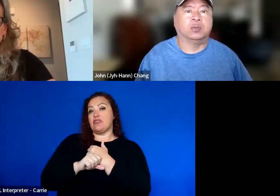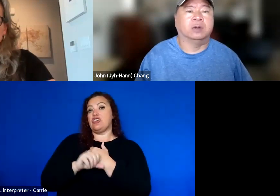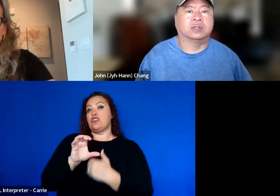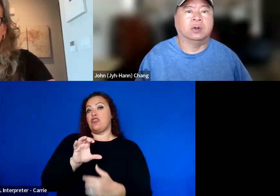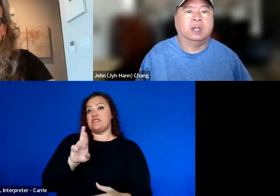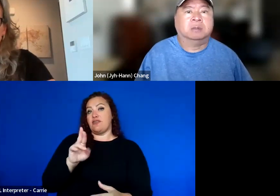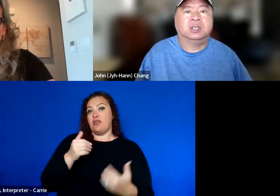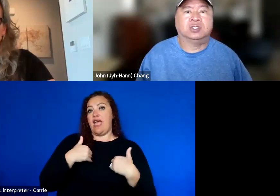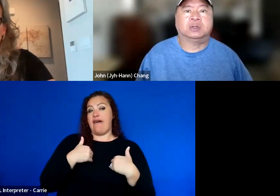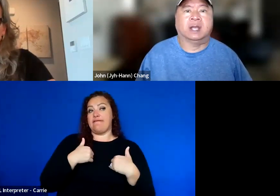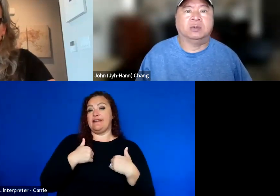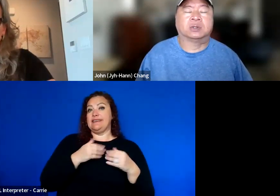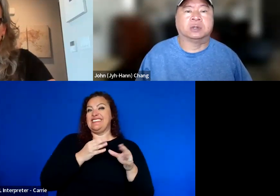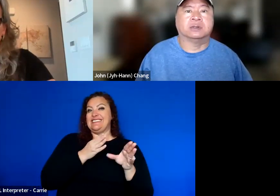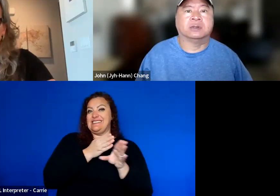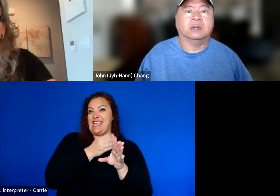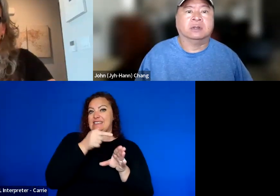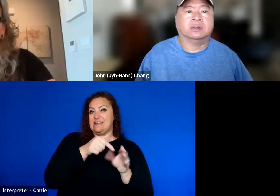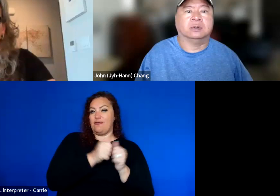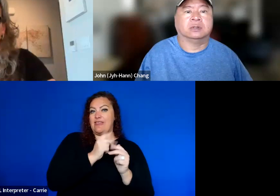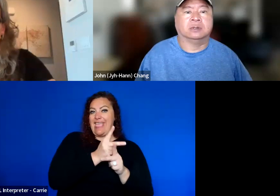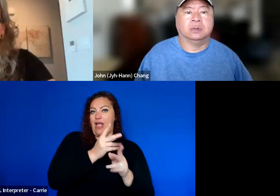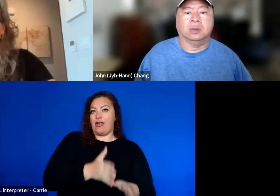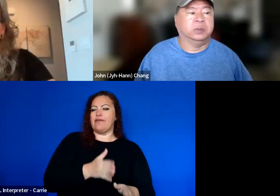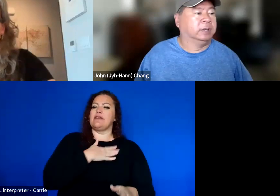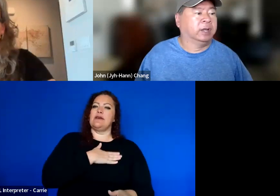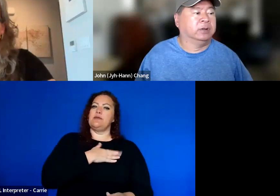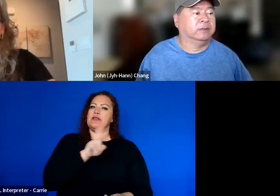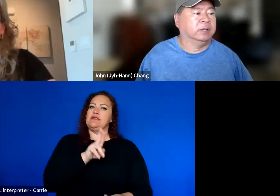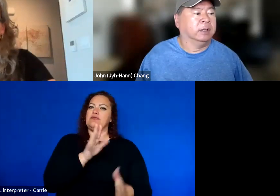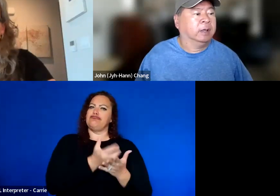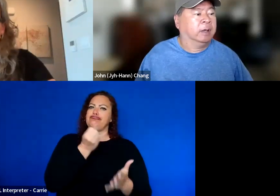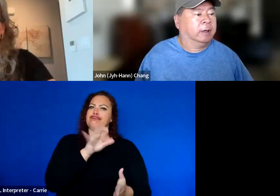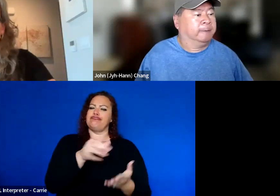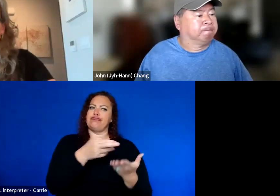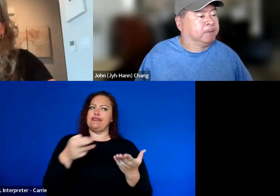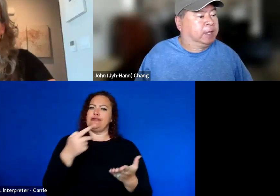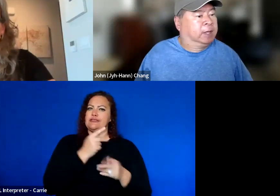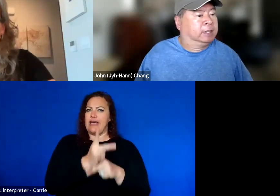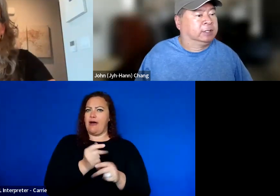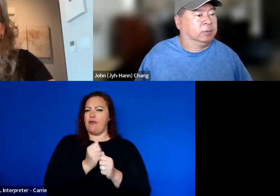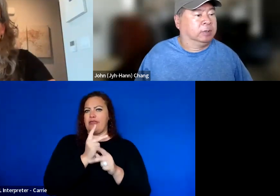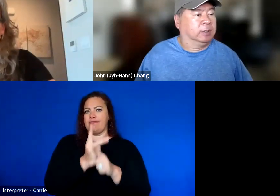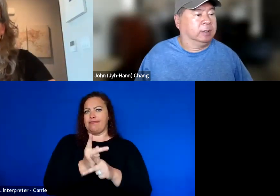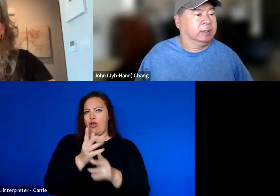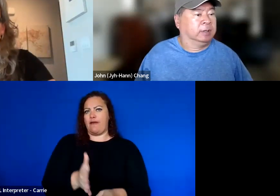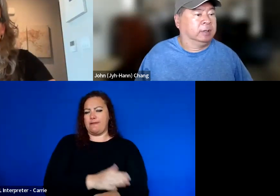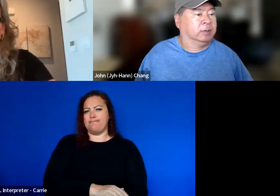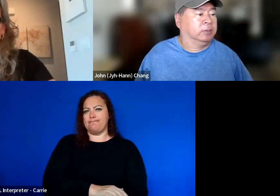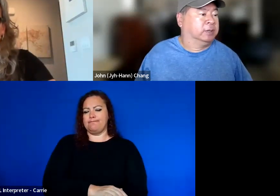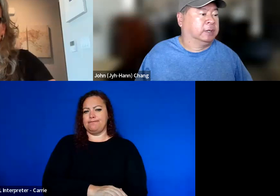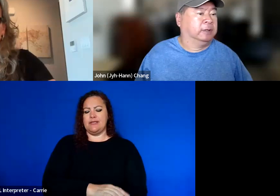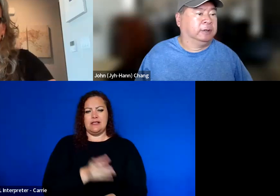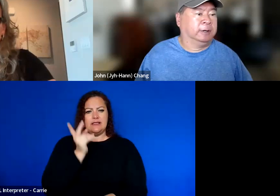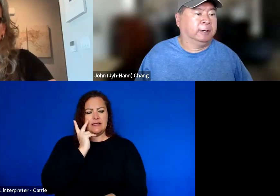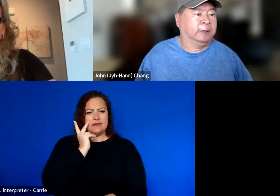caregivers as well. So please use that resources to help with the caregiving. Let's see,